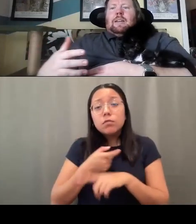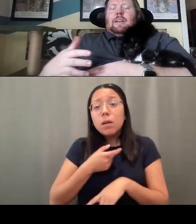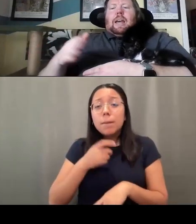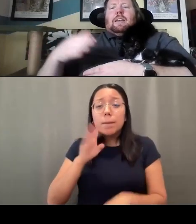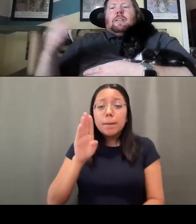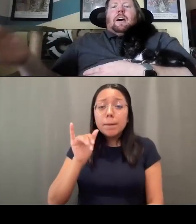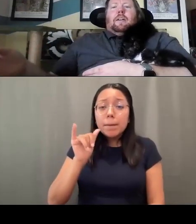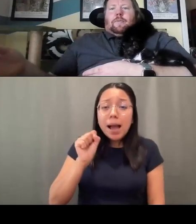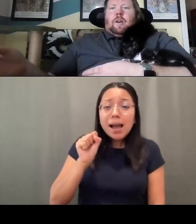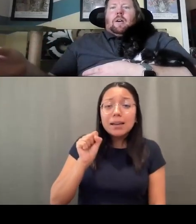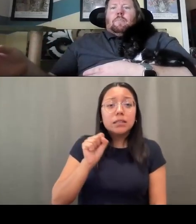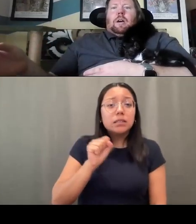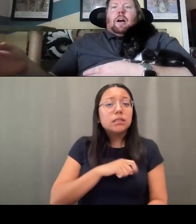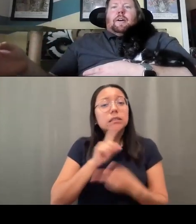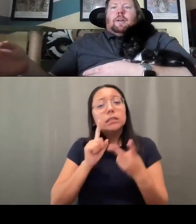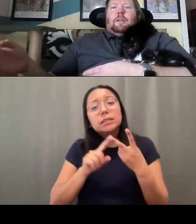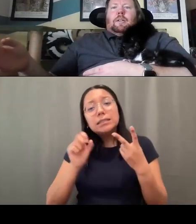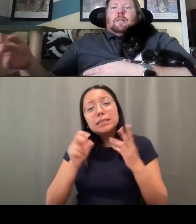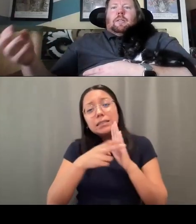conceptions, and